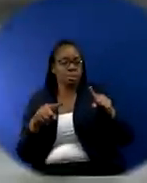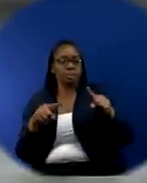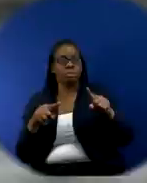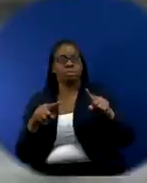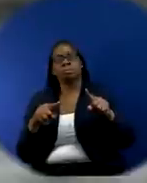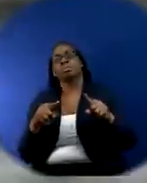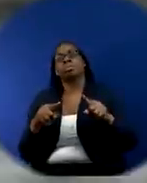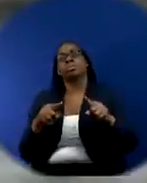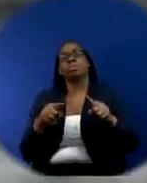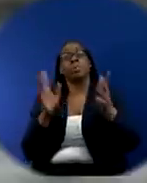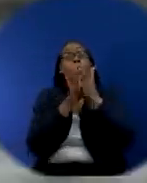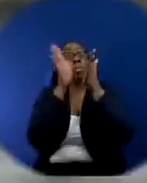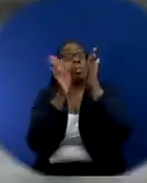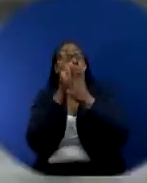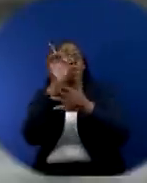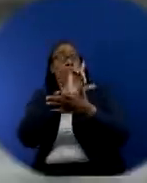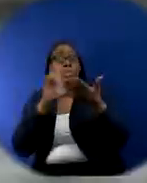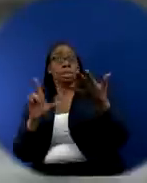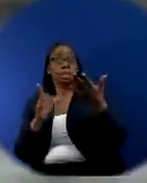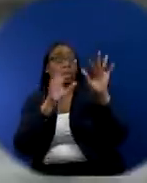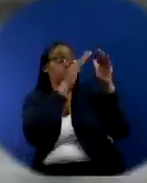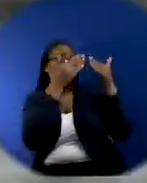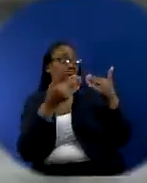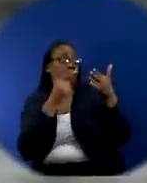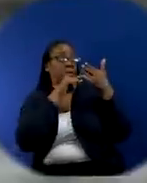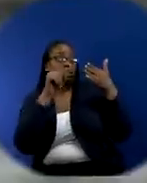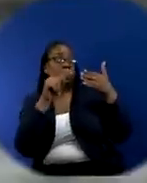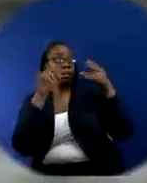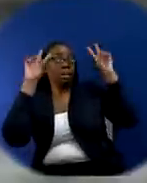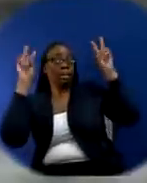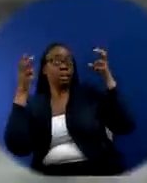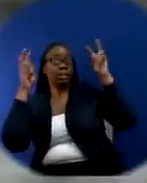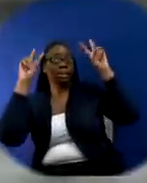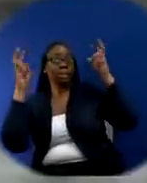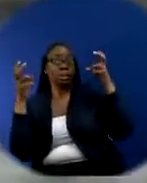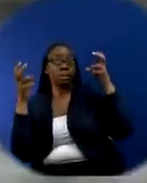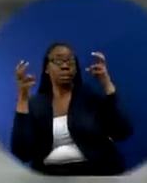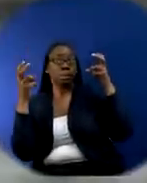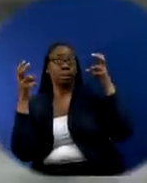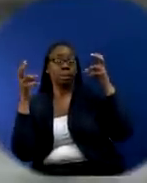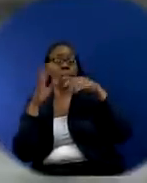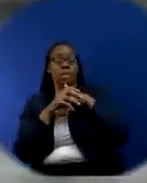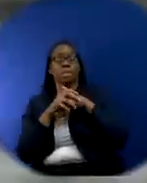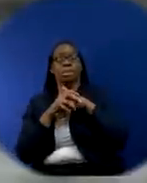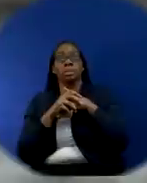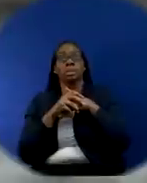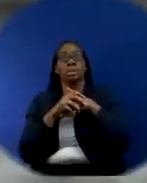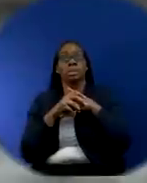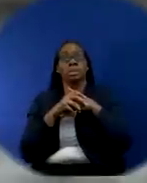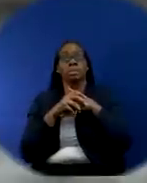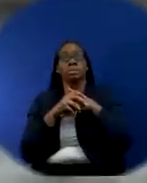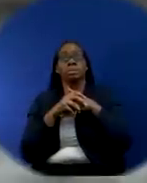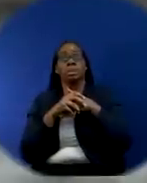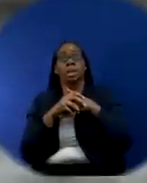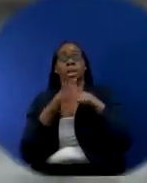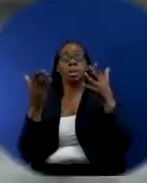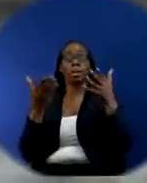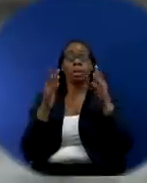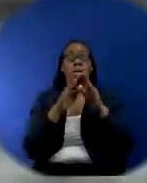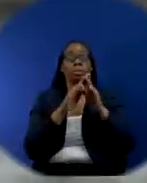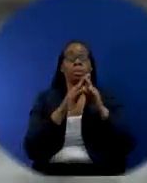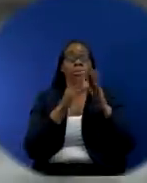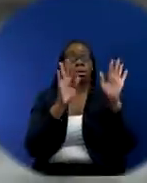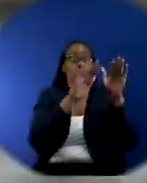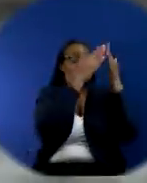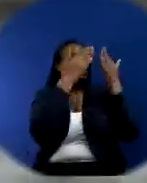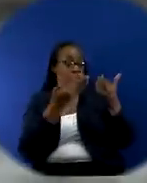the Lord. Our sermon series for the summer is the classics, the few parables of Jesus, just a few